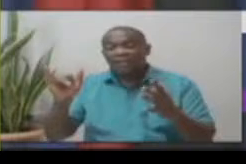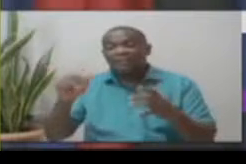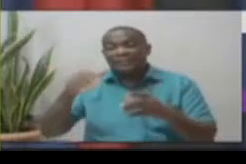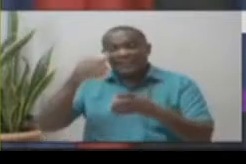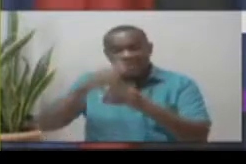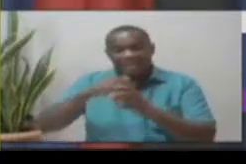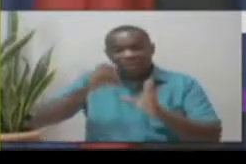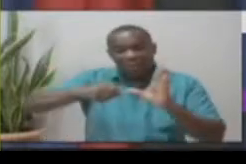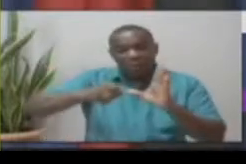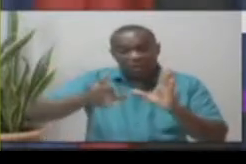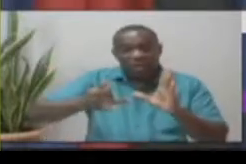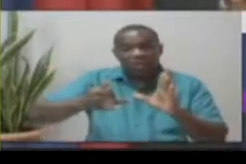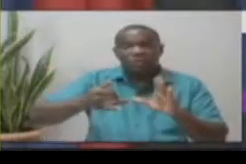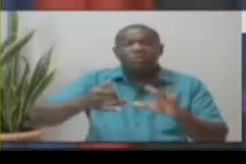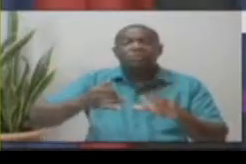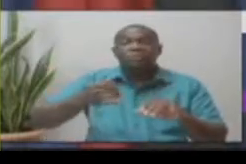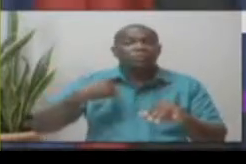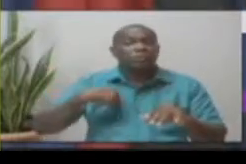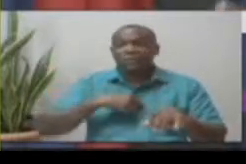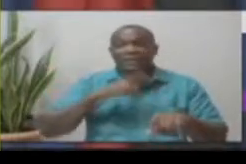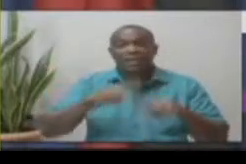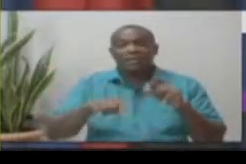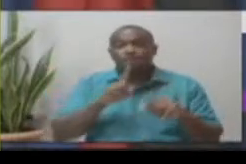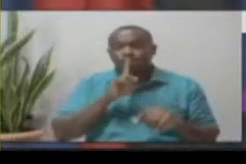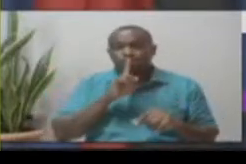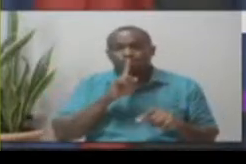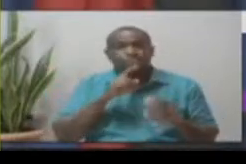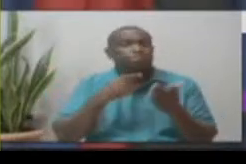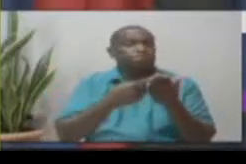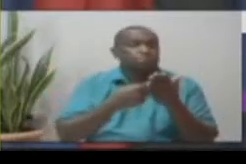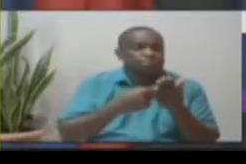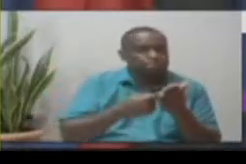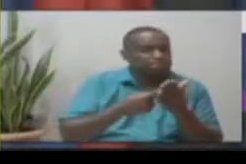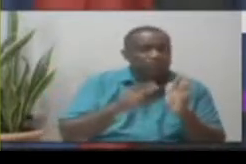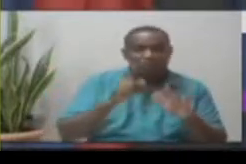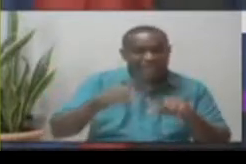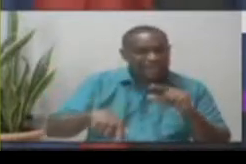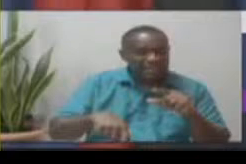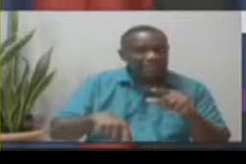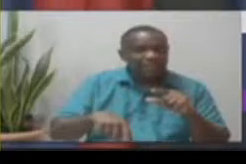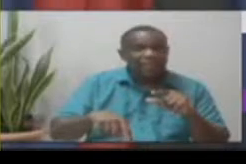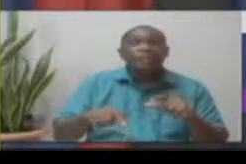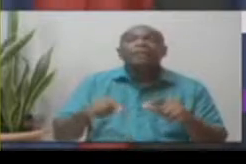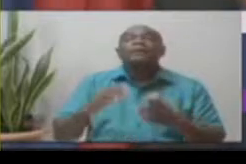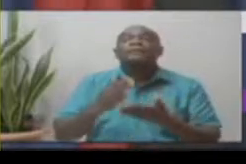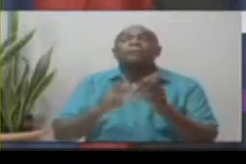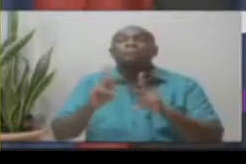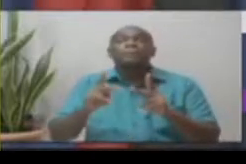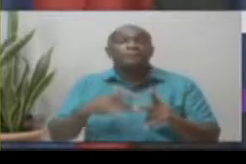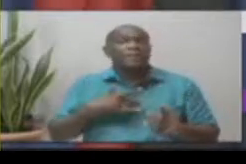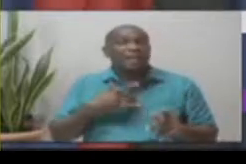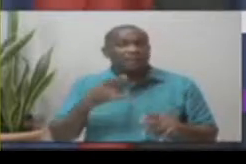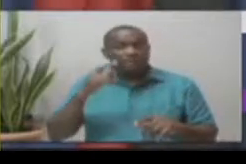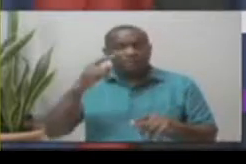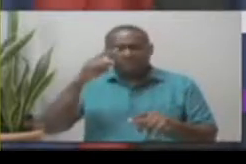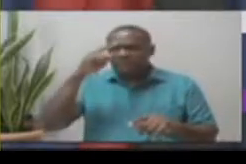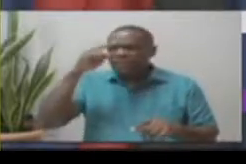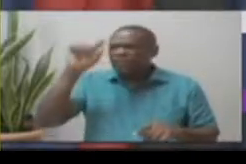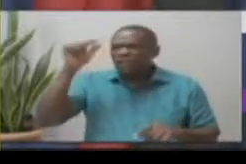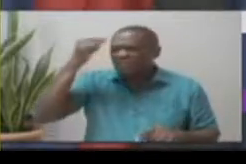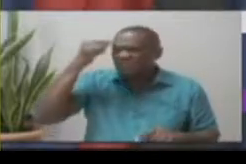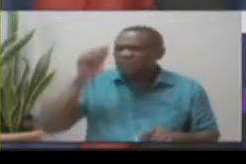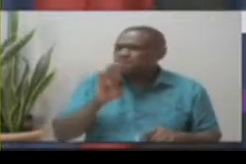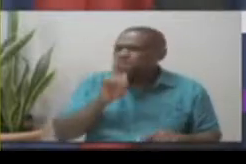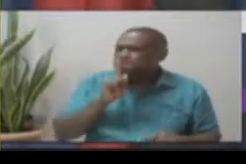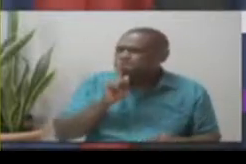nothing, a lot of people feel nothing is happening or nothing has happened. But because the matters are in the courts, what we know